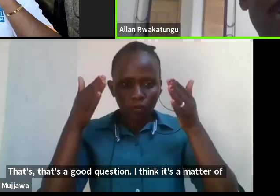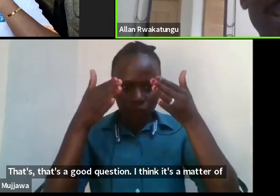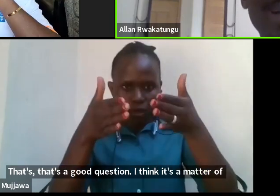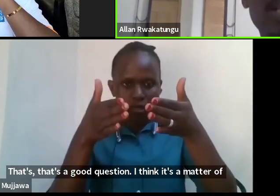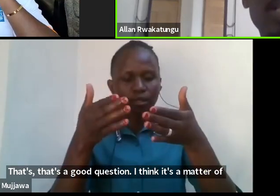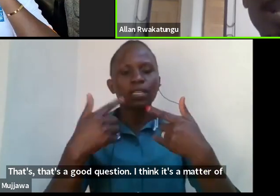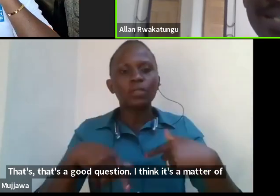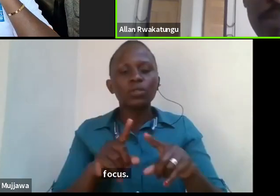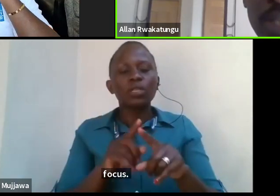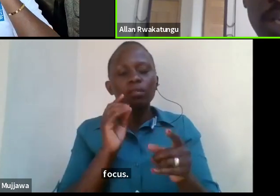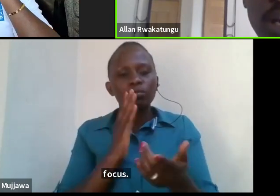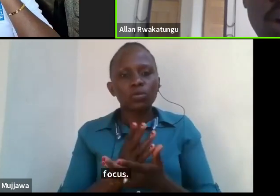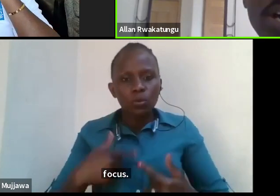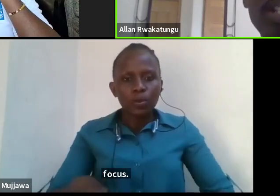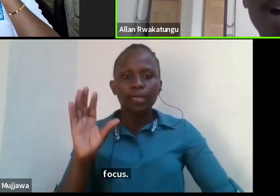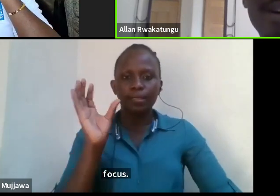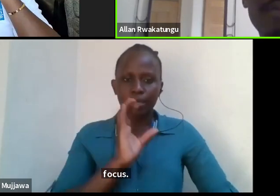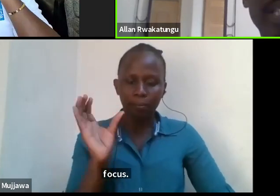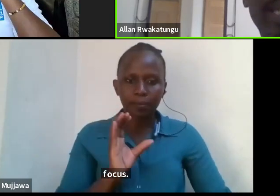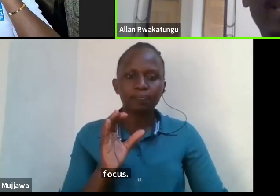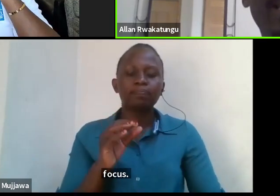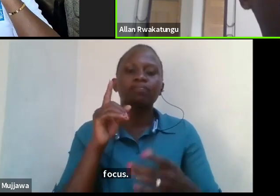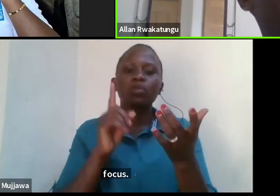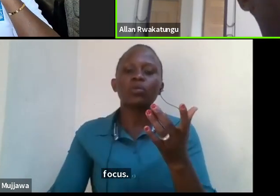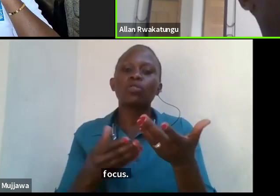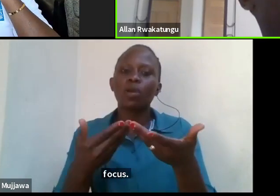As a company, as a startup,